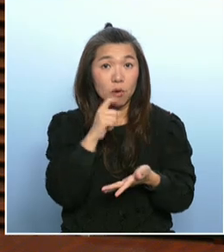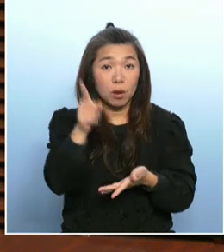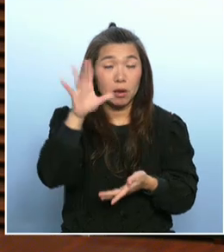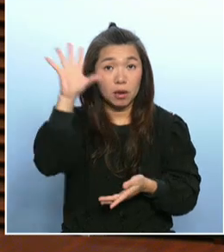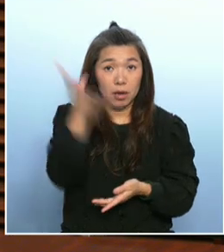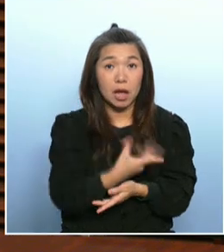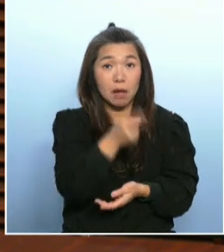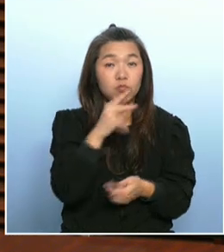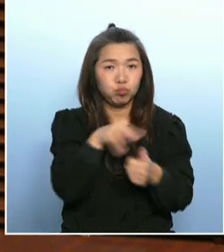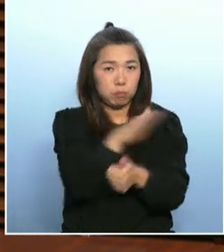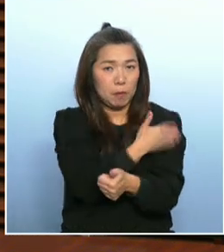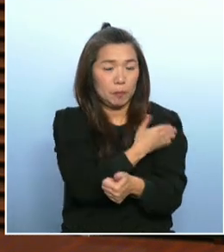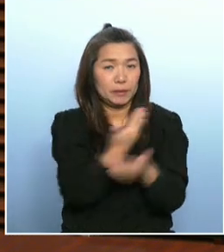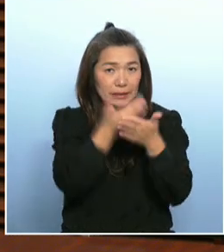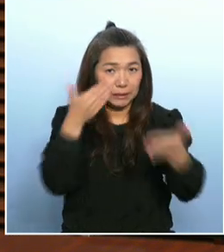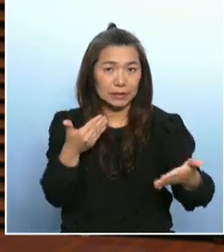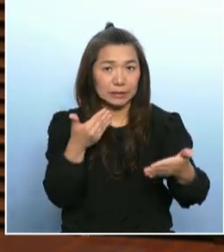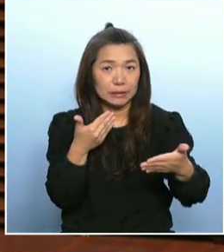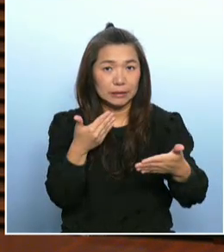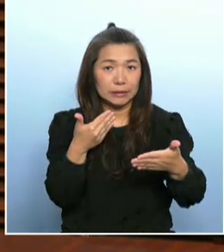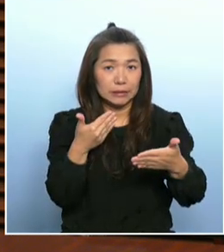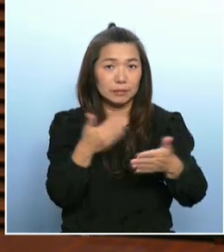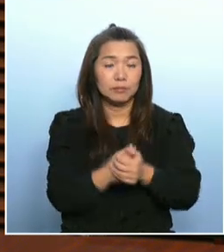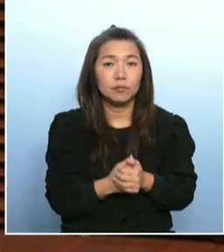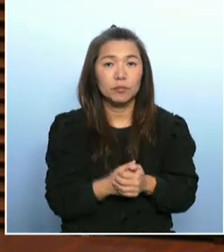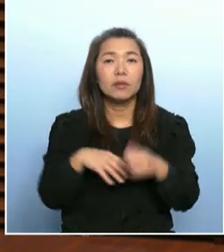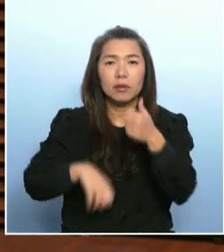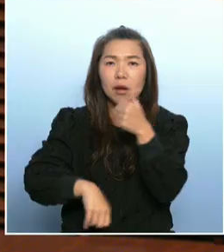inspection, but